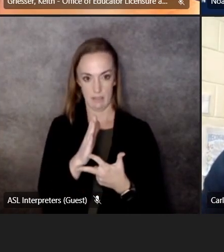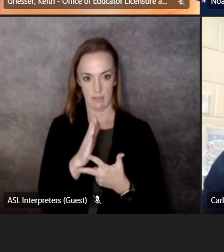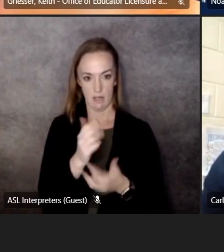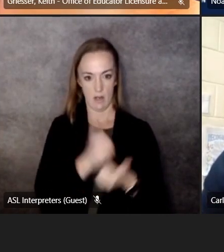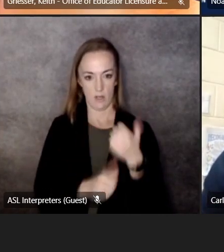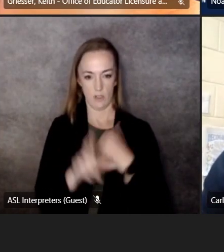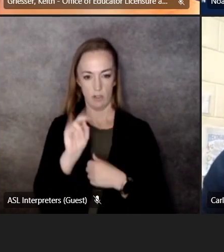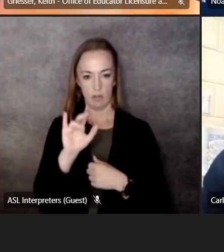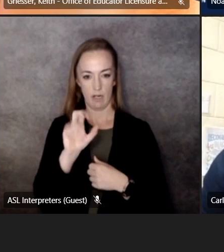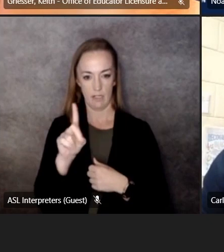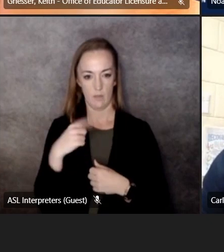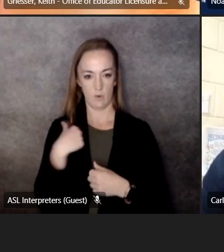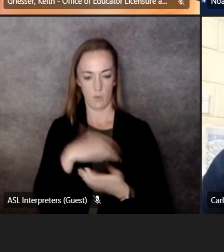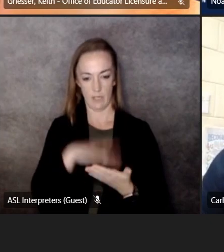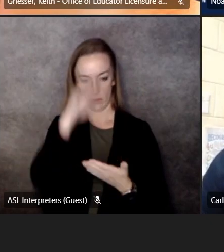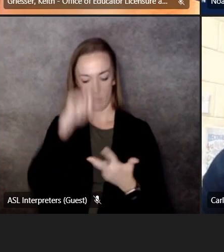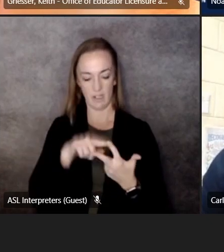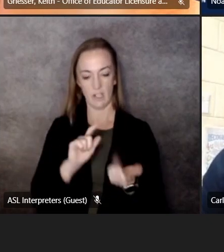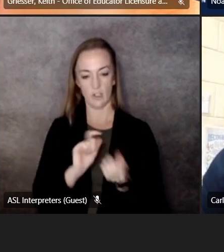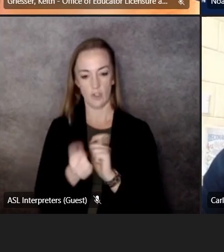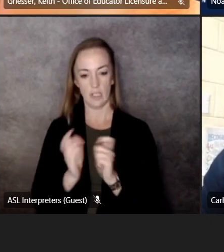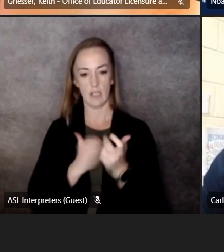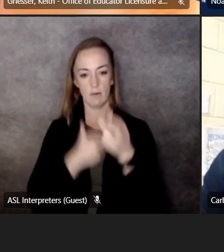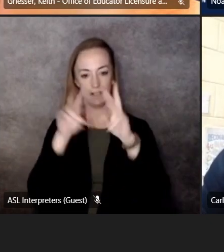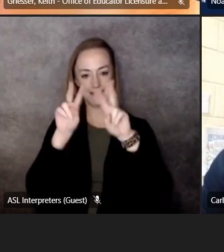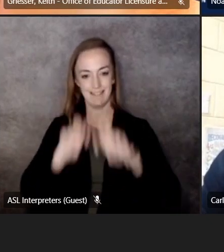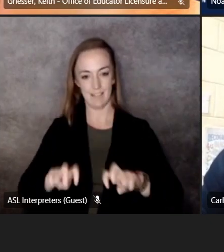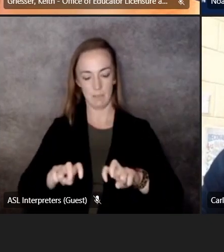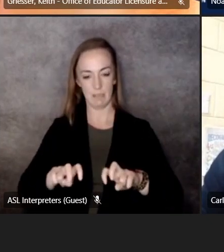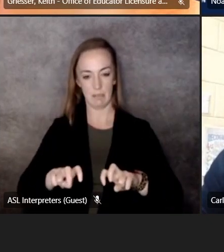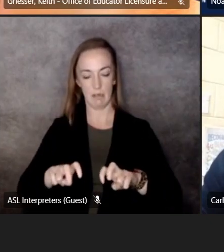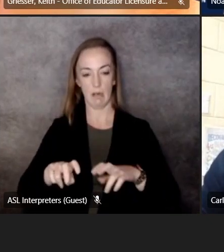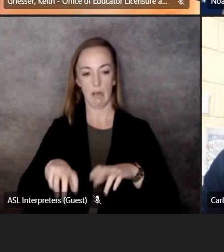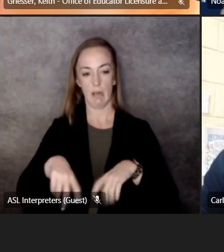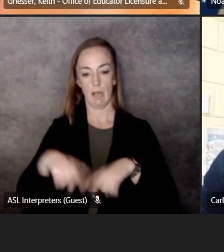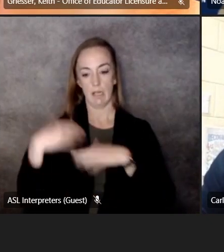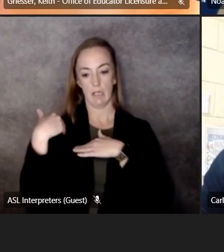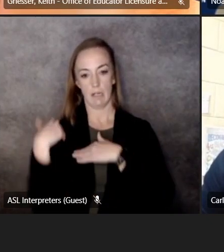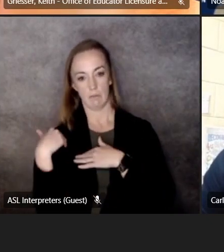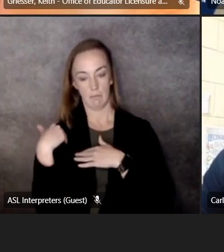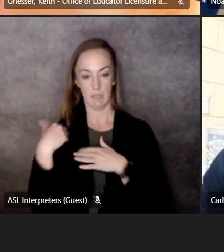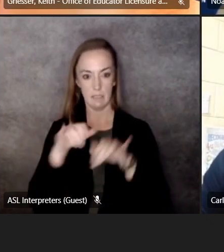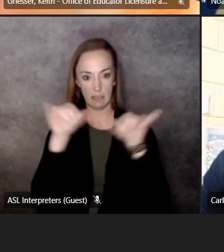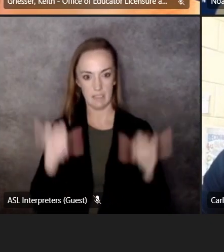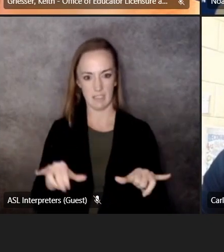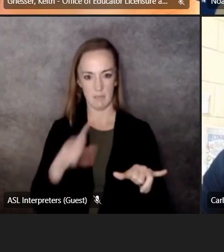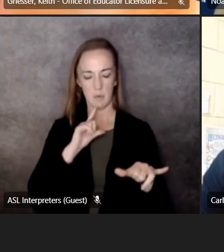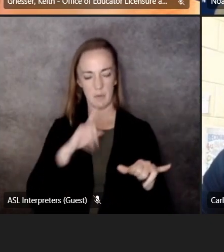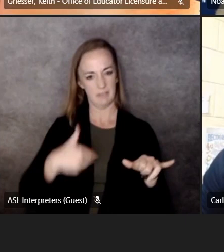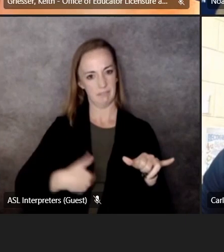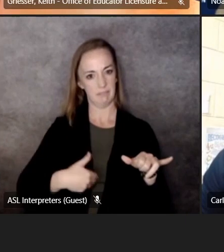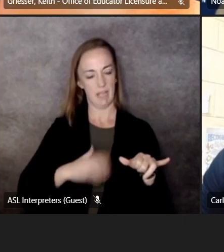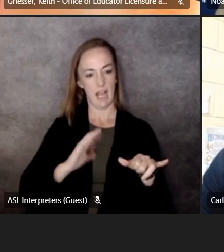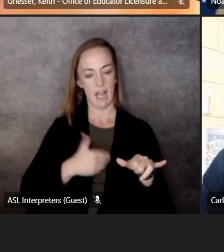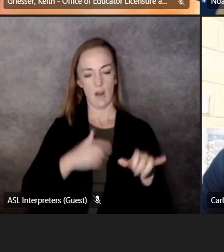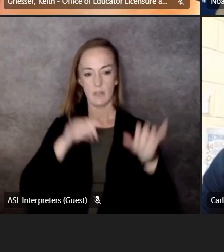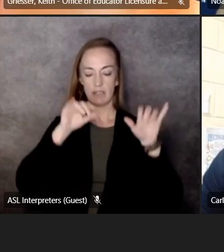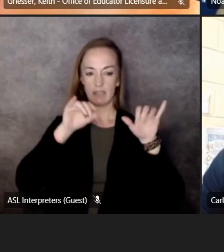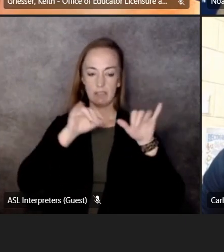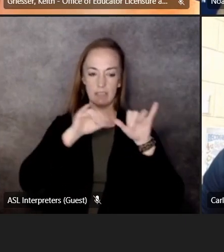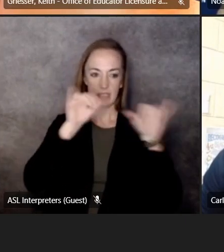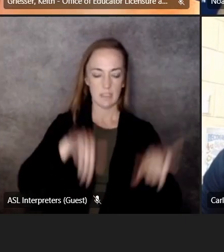around changes to our assessment and accountability systems. So there was a real sense that our systems of testing and the way that we rate schools